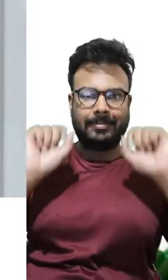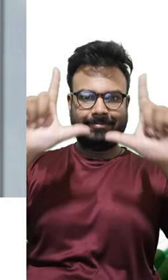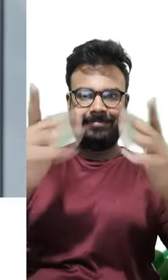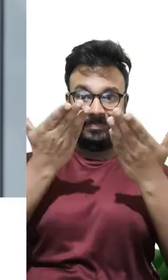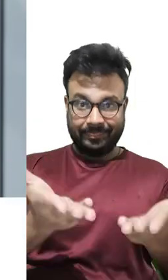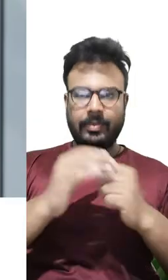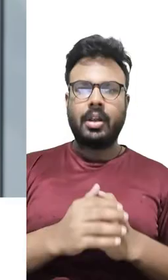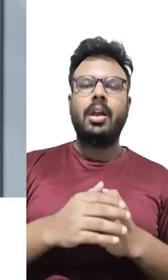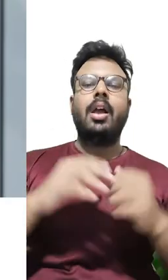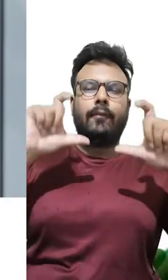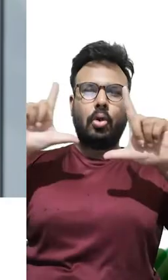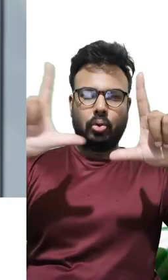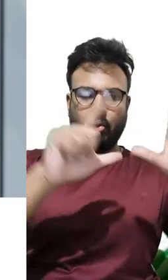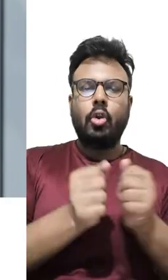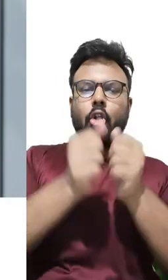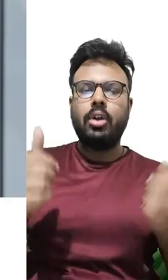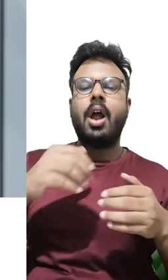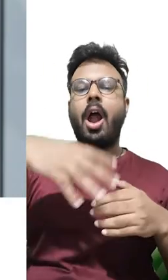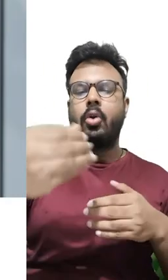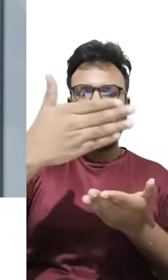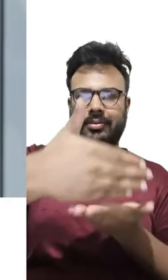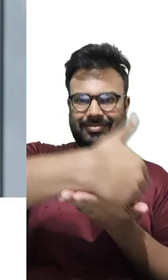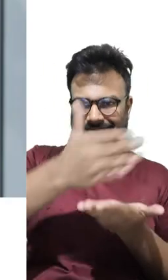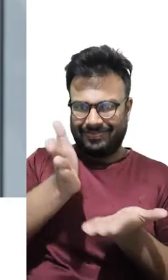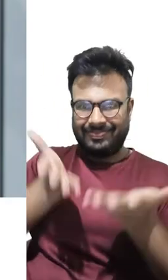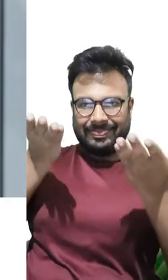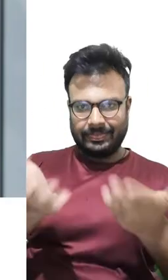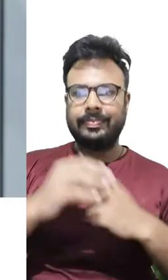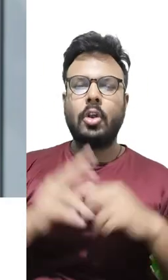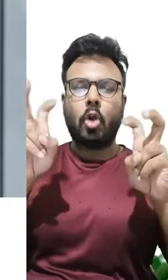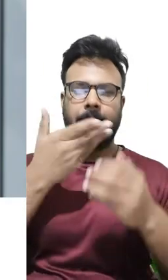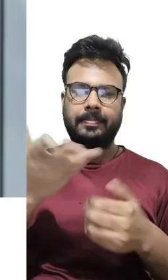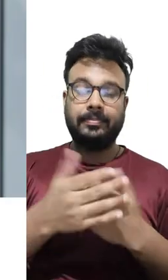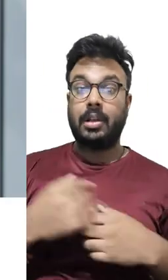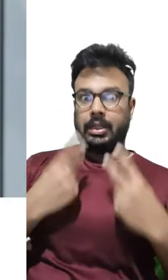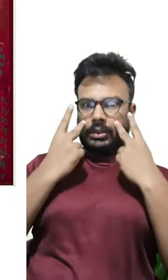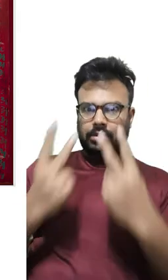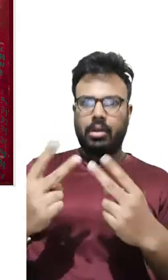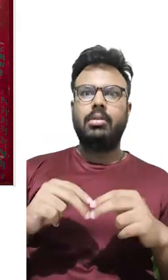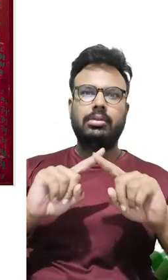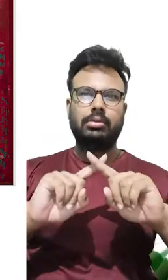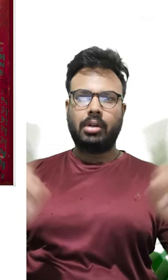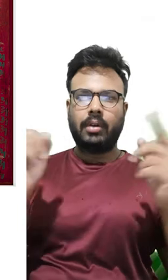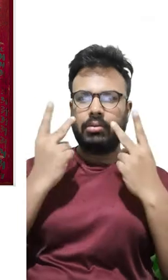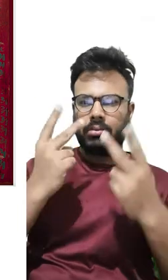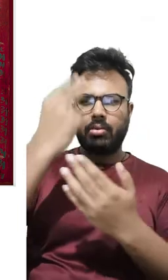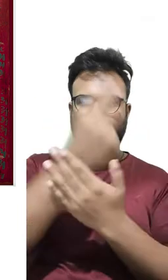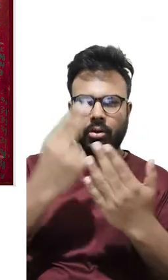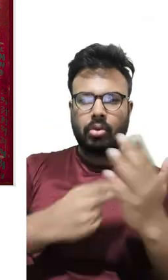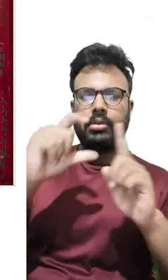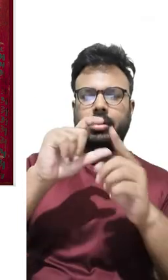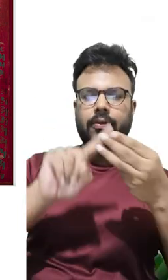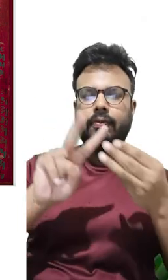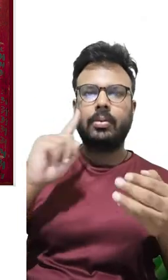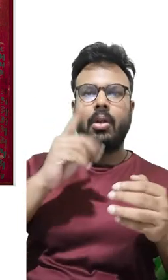In this episode of Museums Without Borders, we look at two very different representations of Devi, a painting by